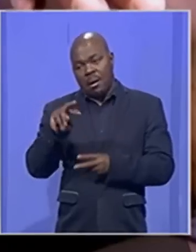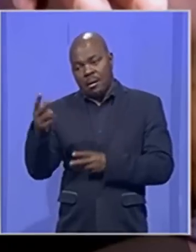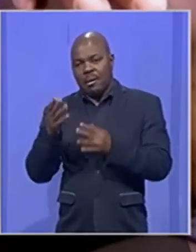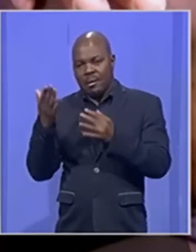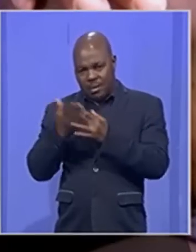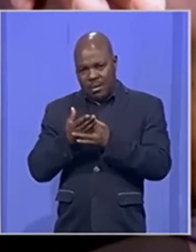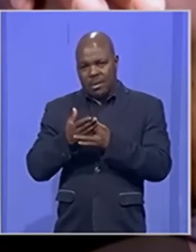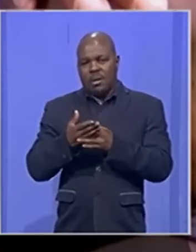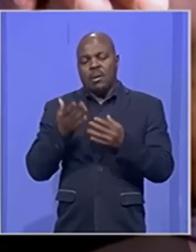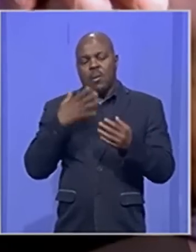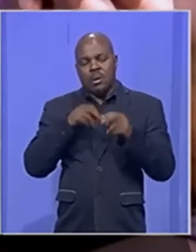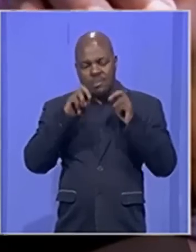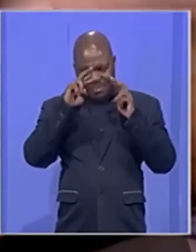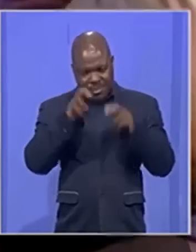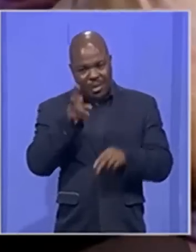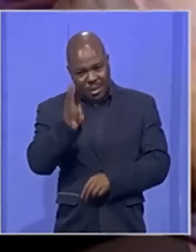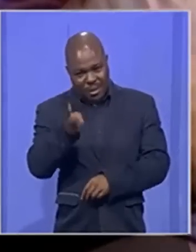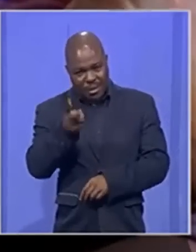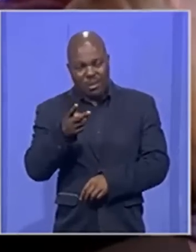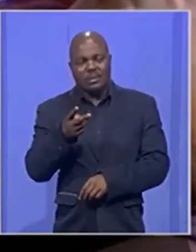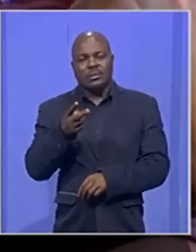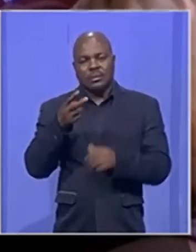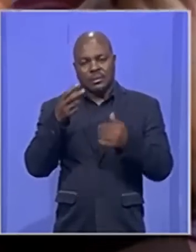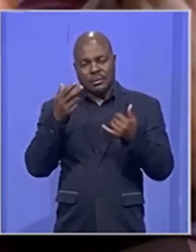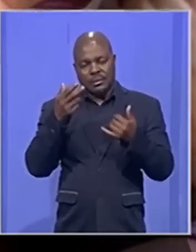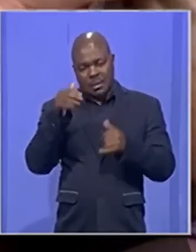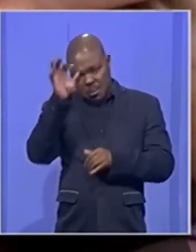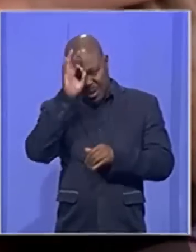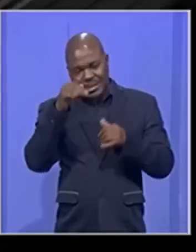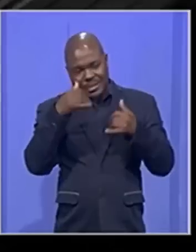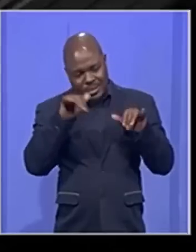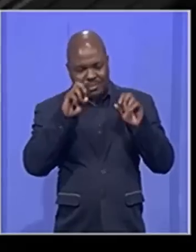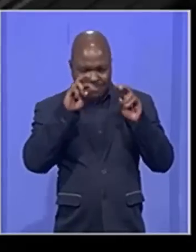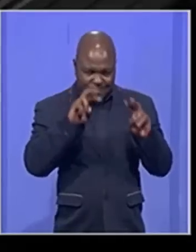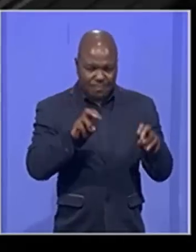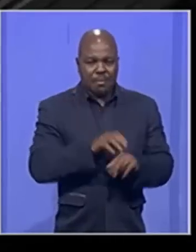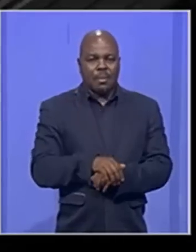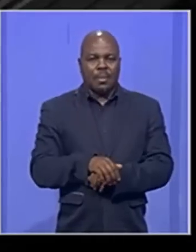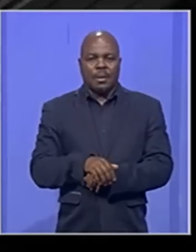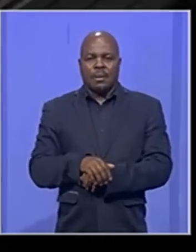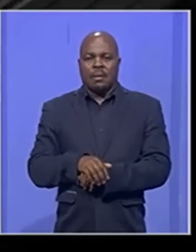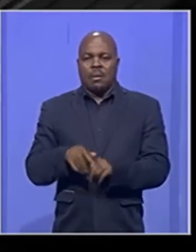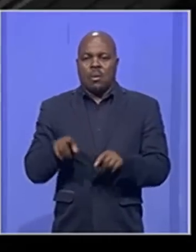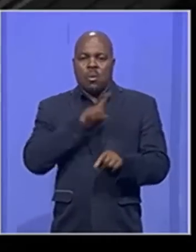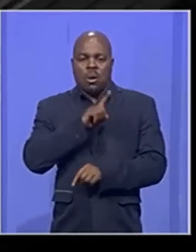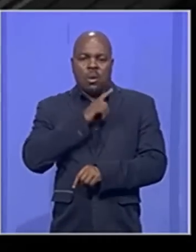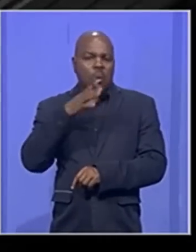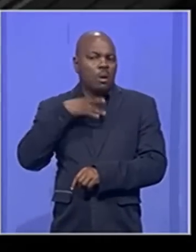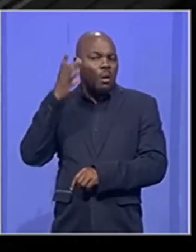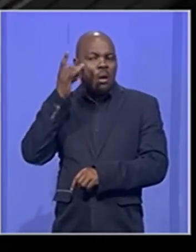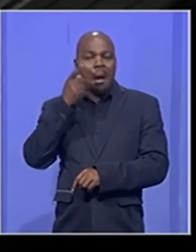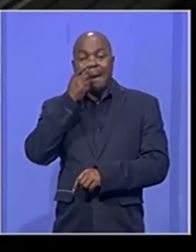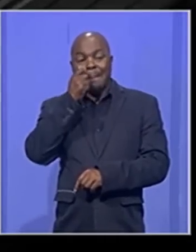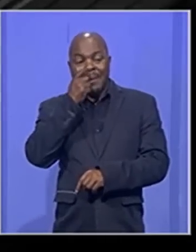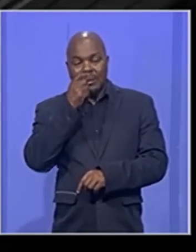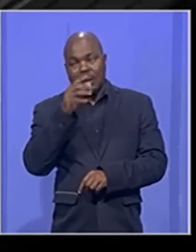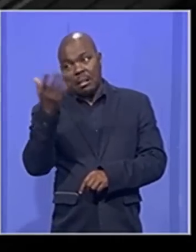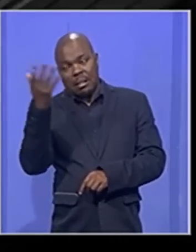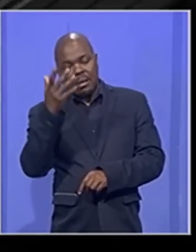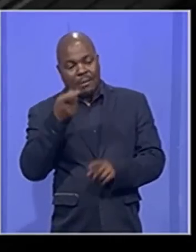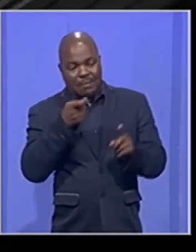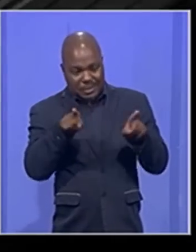dipatlisiso tsa morago ga loso e leng gore e santse batlisisiwa ke mapodisi. Mme seo ke gore go bego gore monna mongwe teng go lefelong leo le ene o